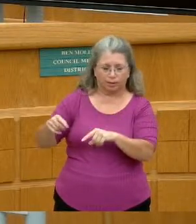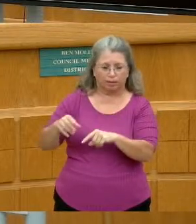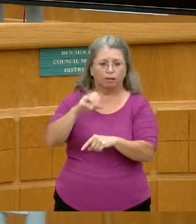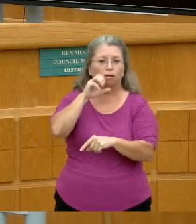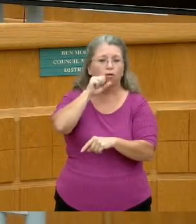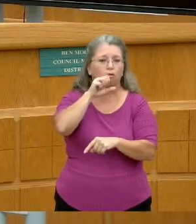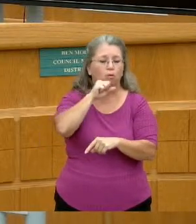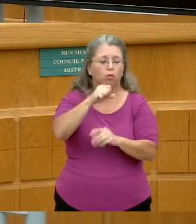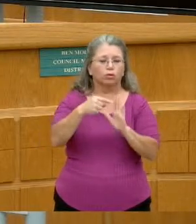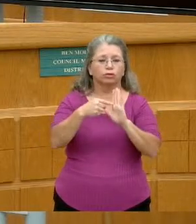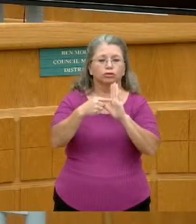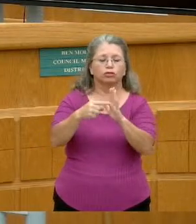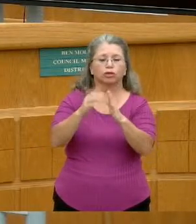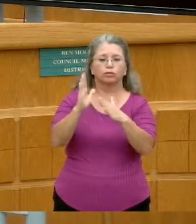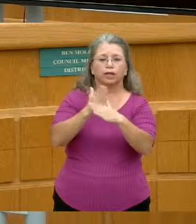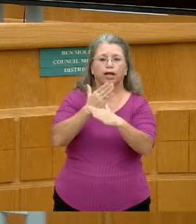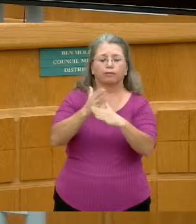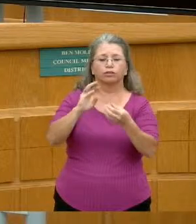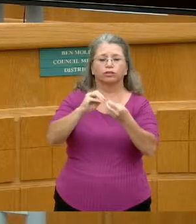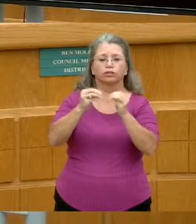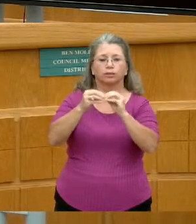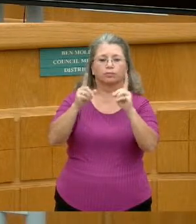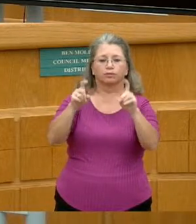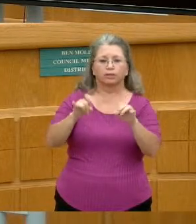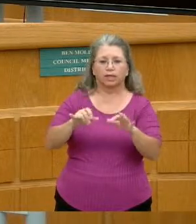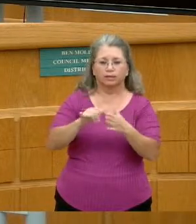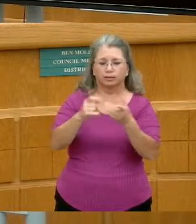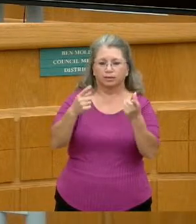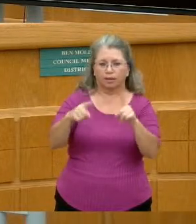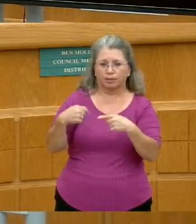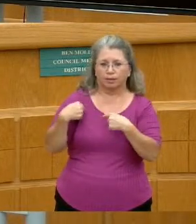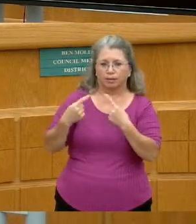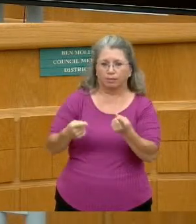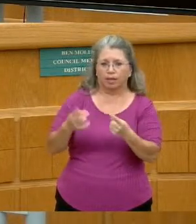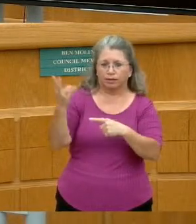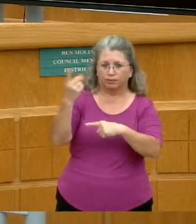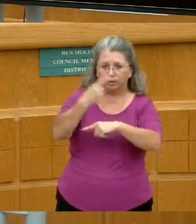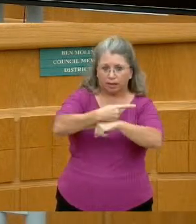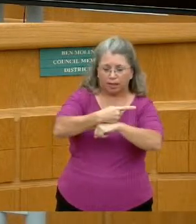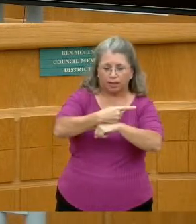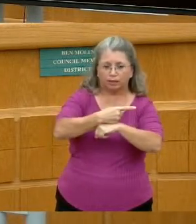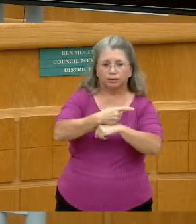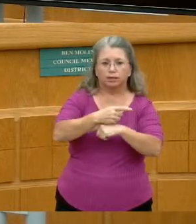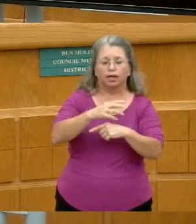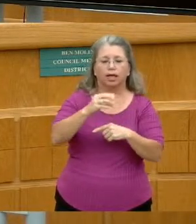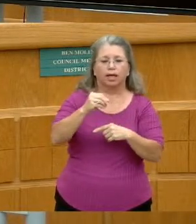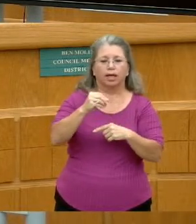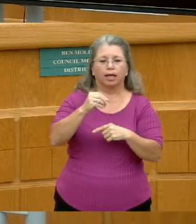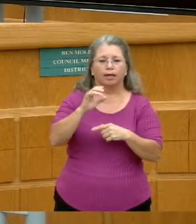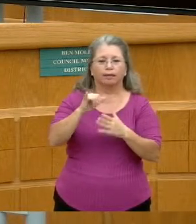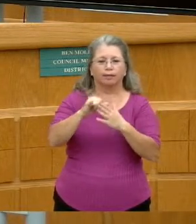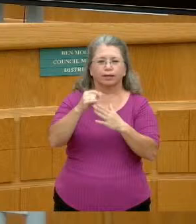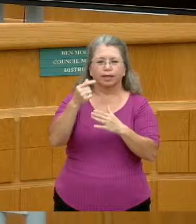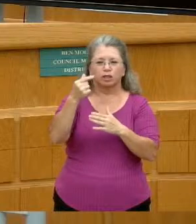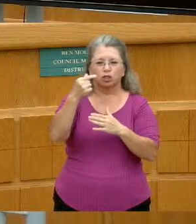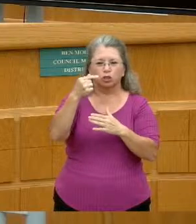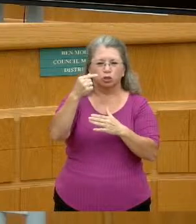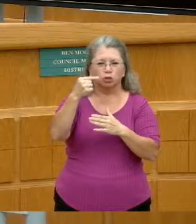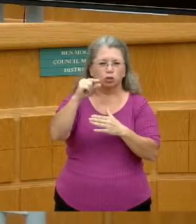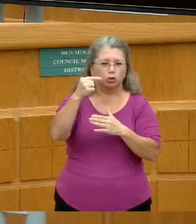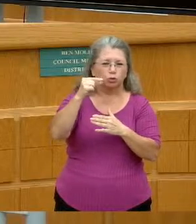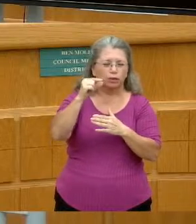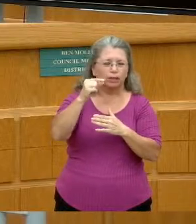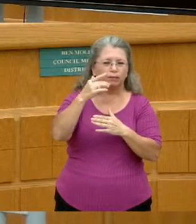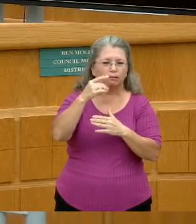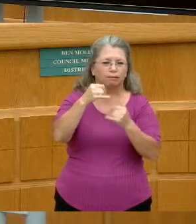shows you the average number of tests that have occurred over the last 7 days. And then the turquoise line shows you the